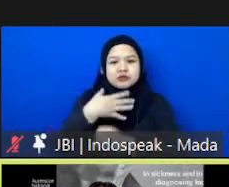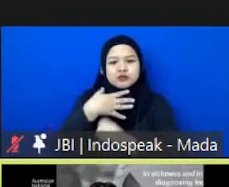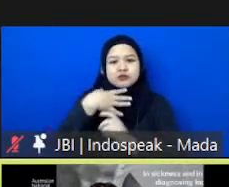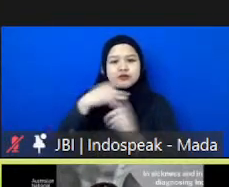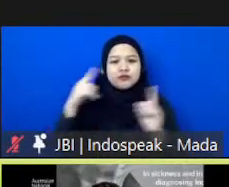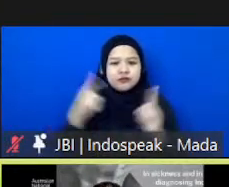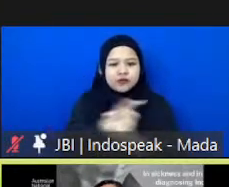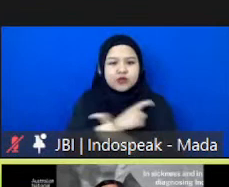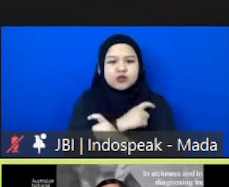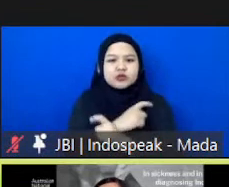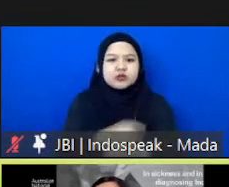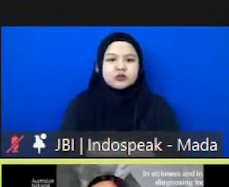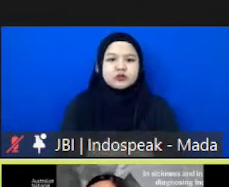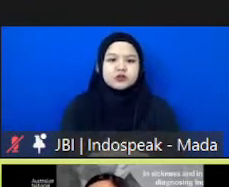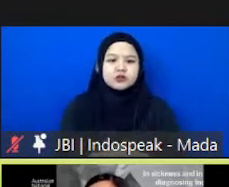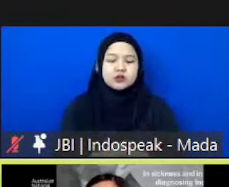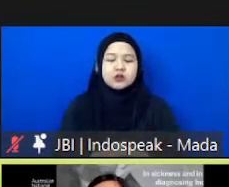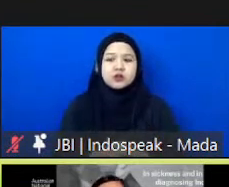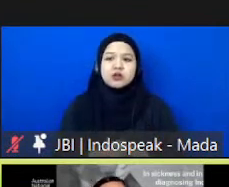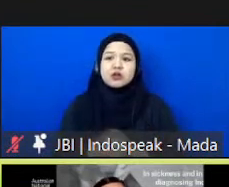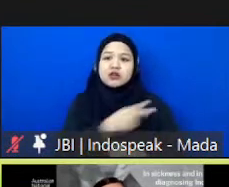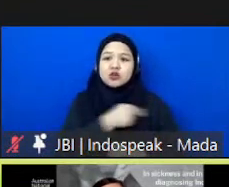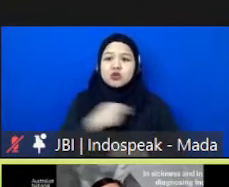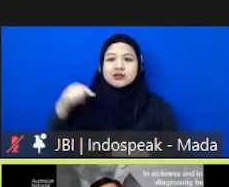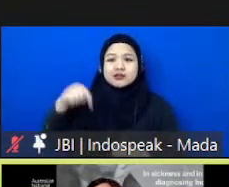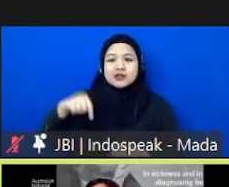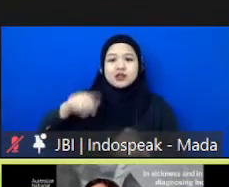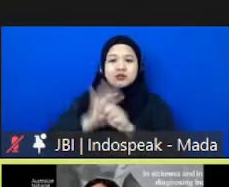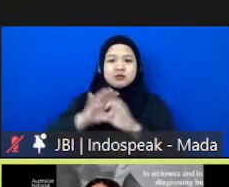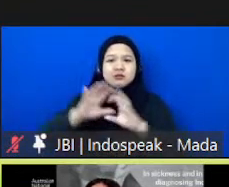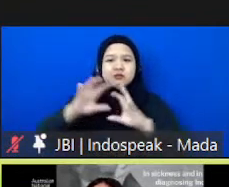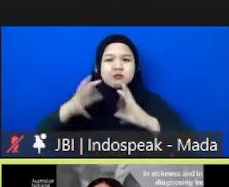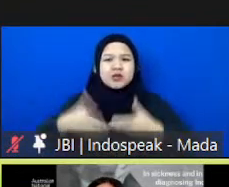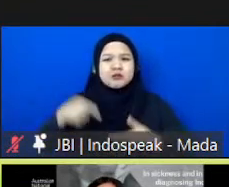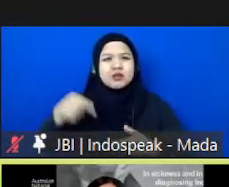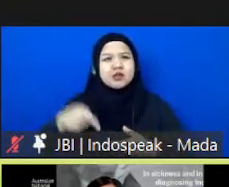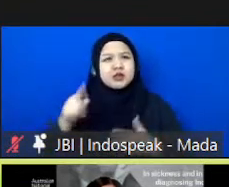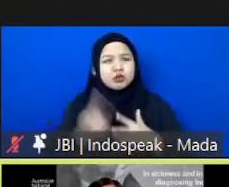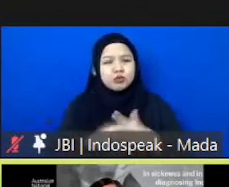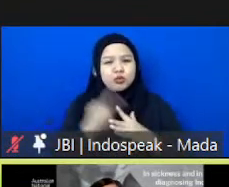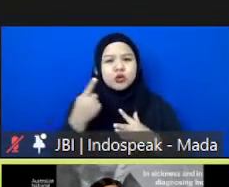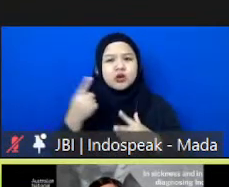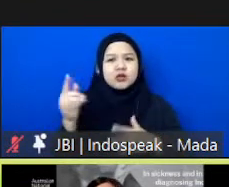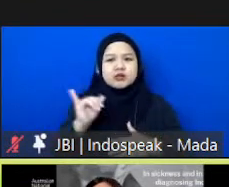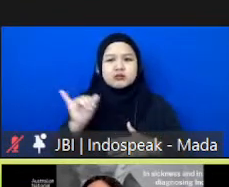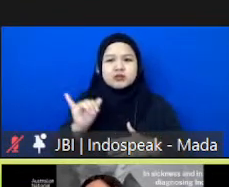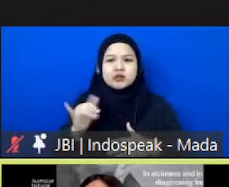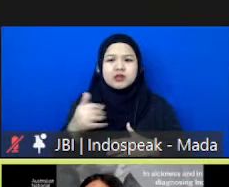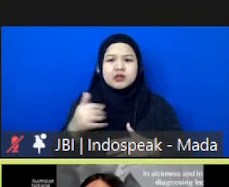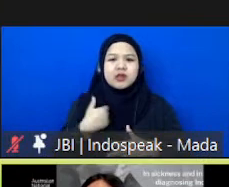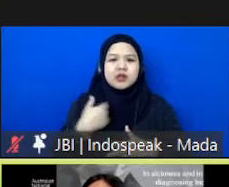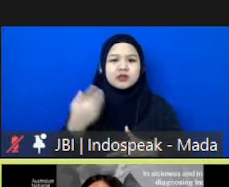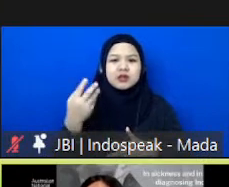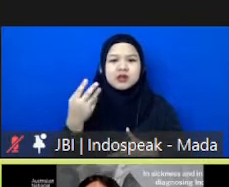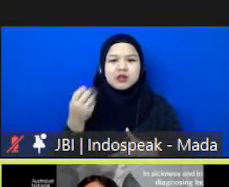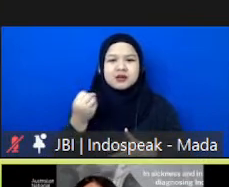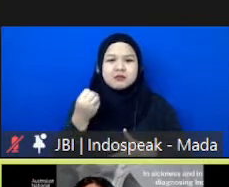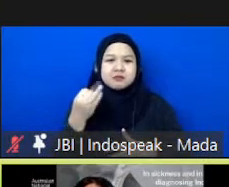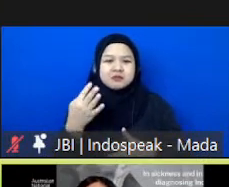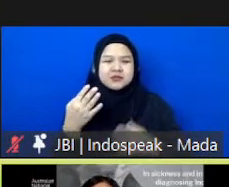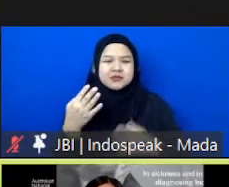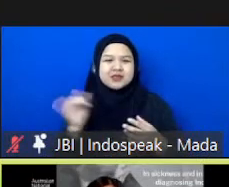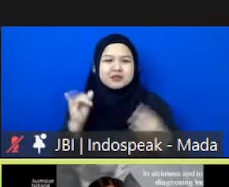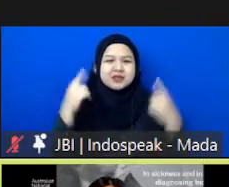So the pandemic in Indonesia is kind of started like, true Javanese style, I'd like to think.